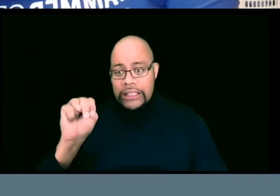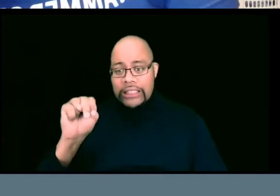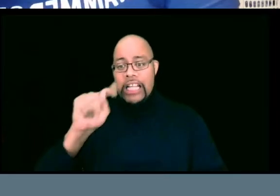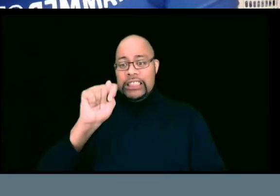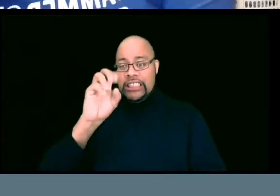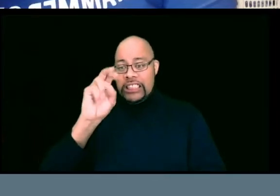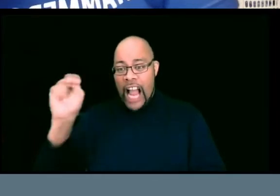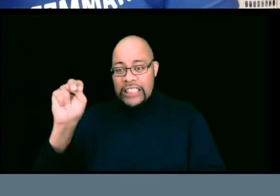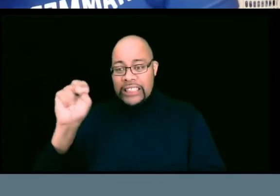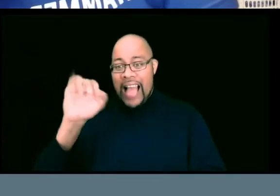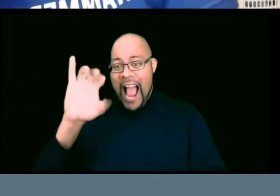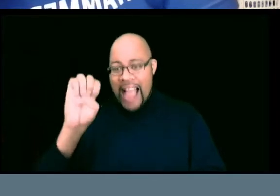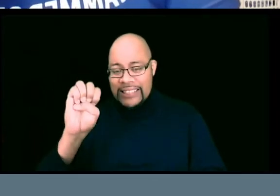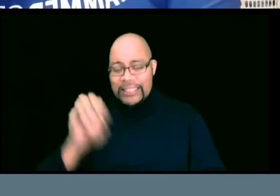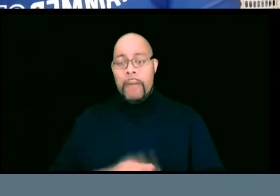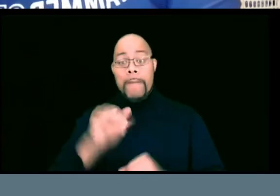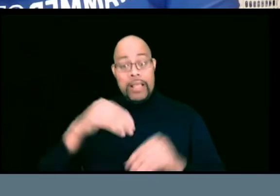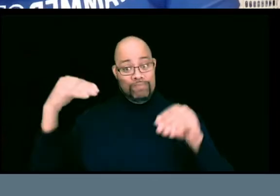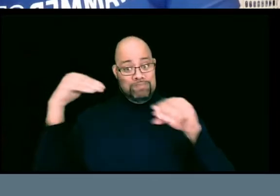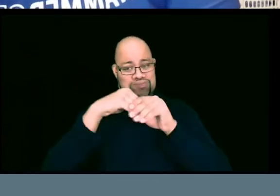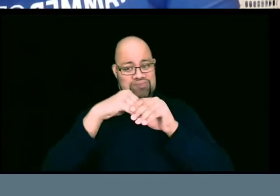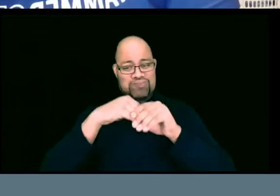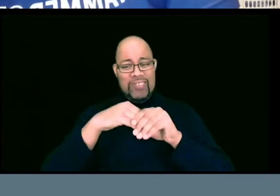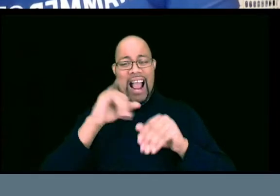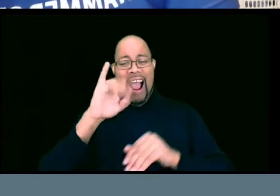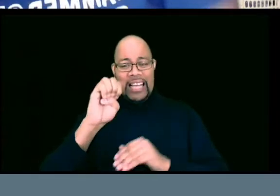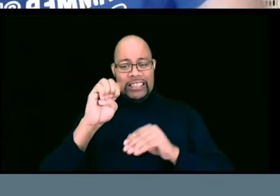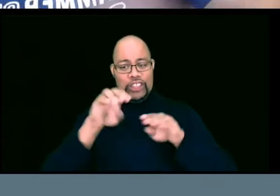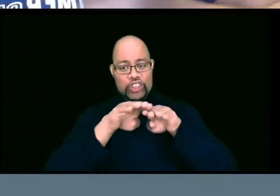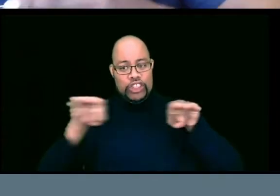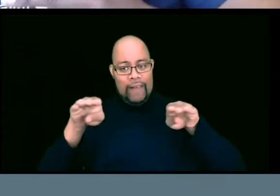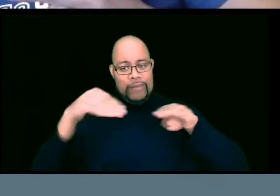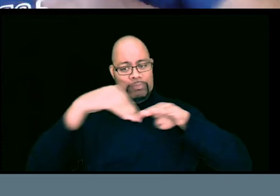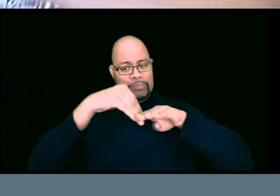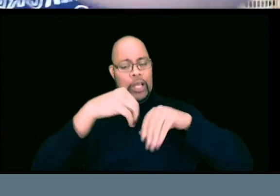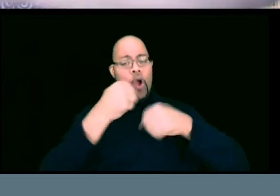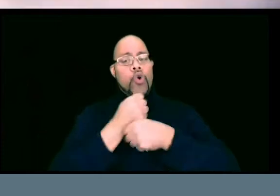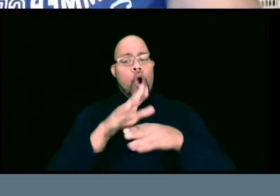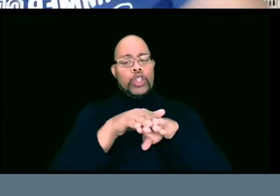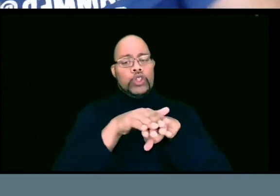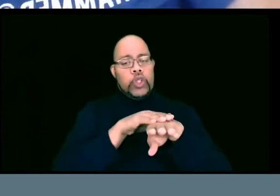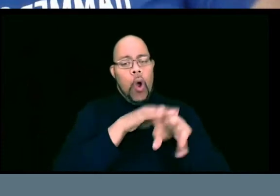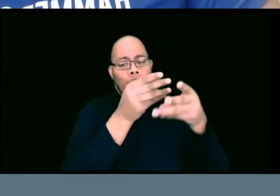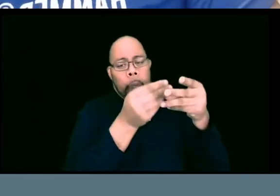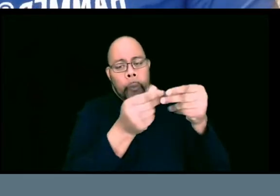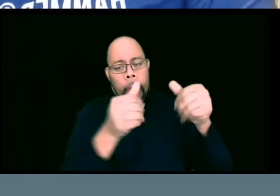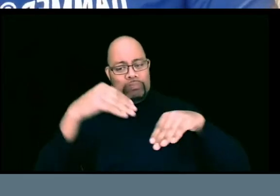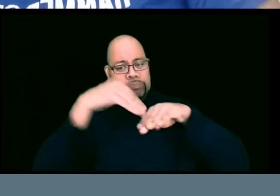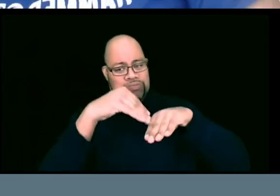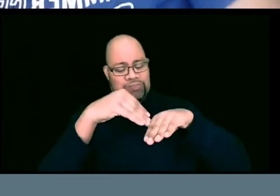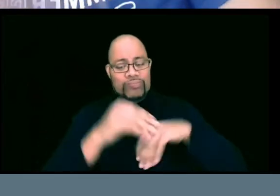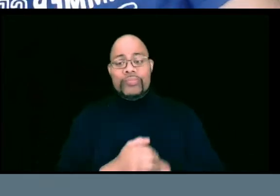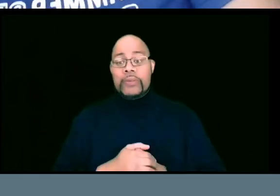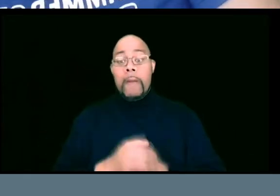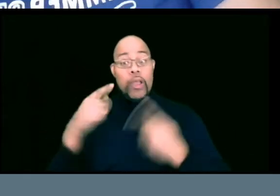over 600 billion tons of ice, though the pinning of the Thwaites ice shelf, right down here, has slowed that process down